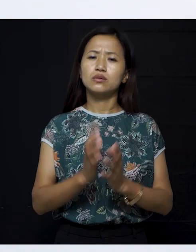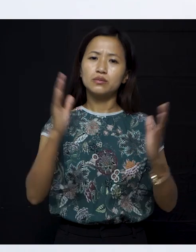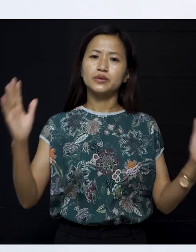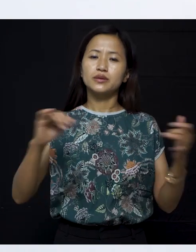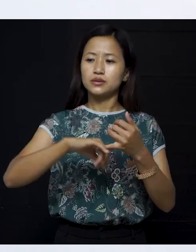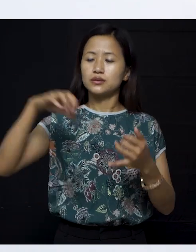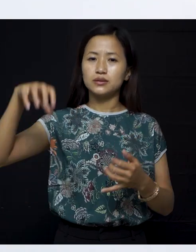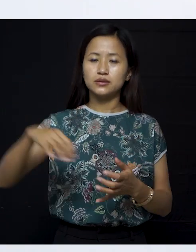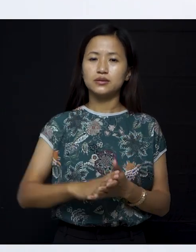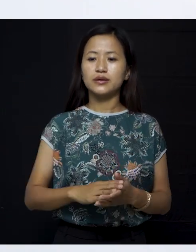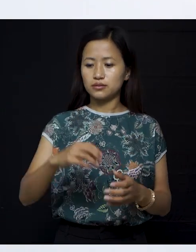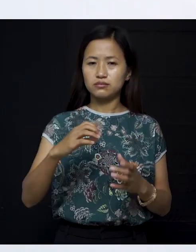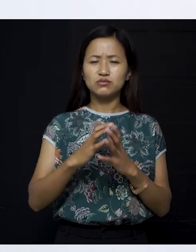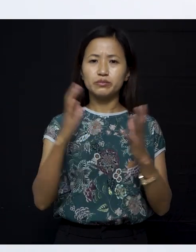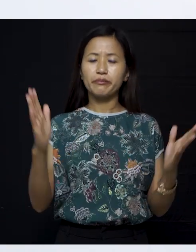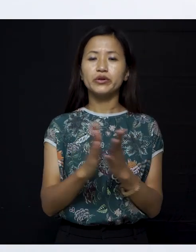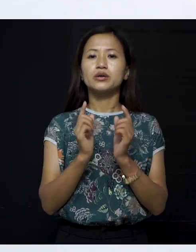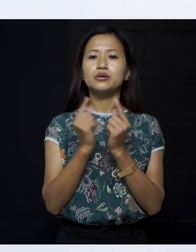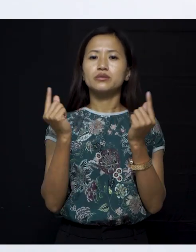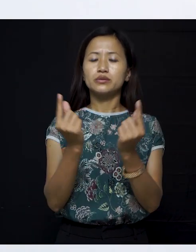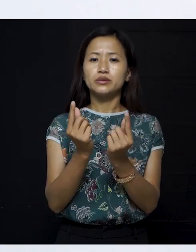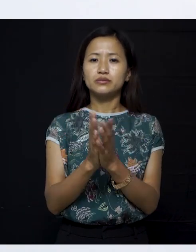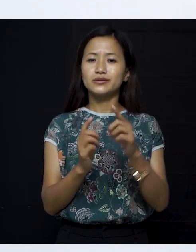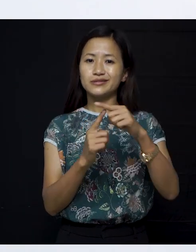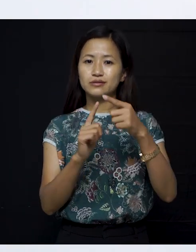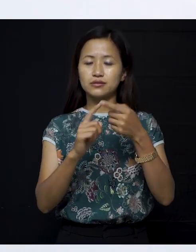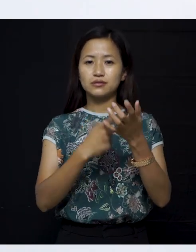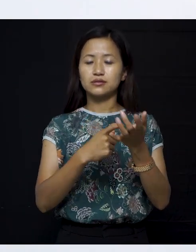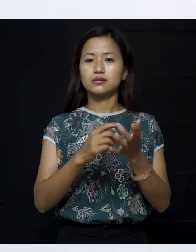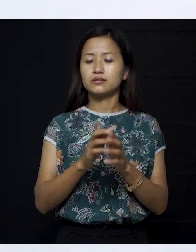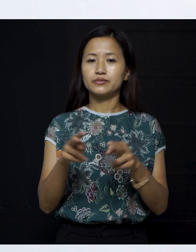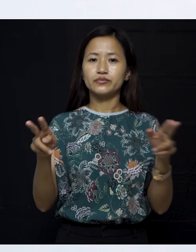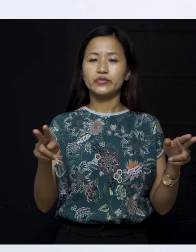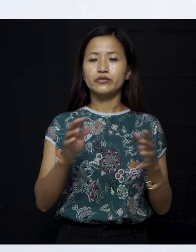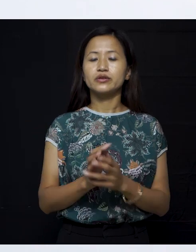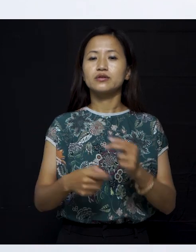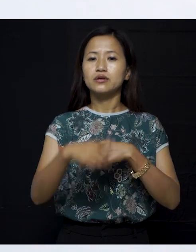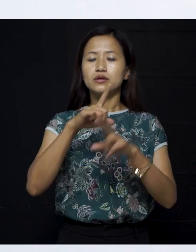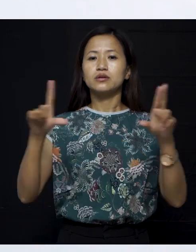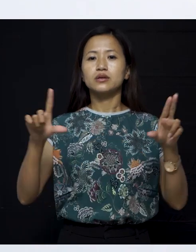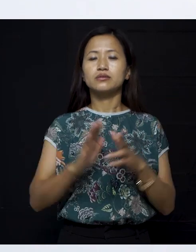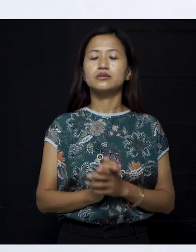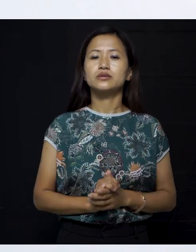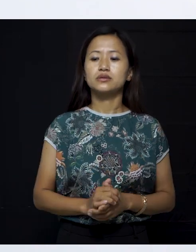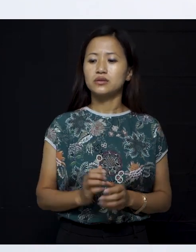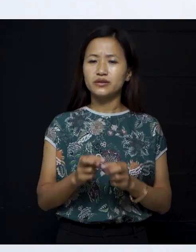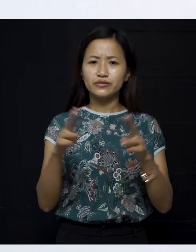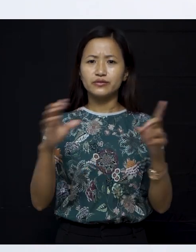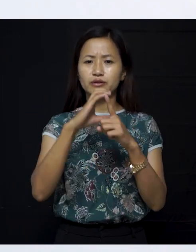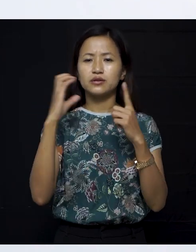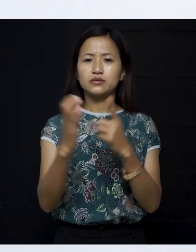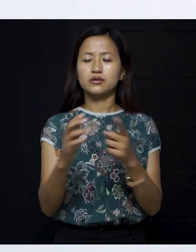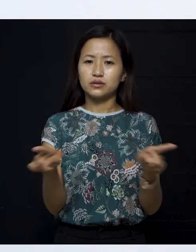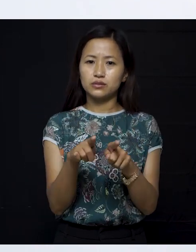states and so many union territories, and all these states and union territories have different languages, they have different culture as